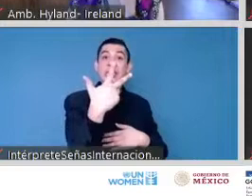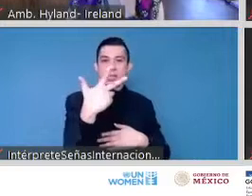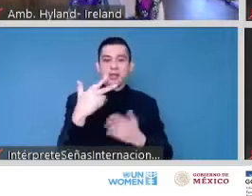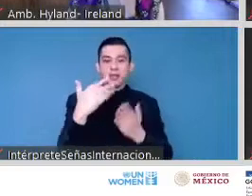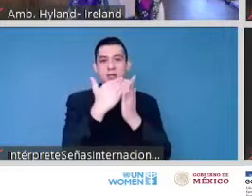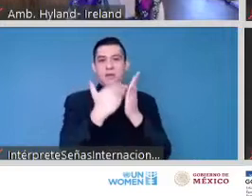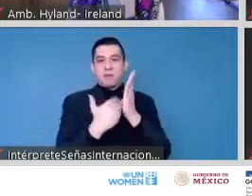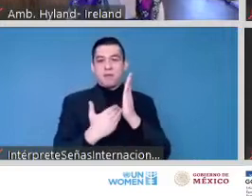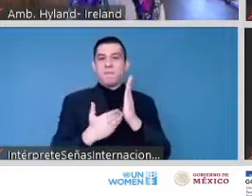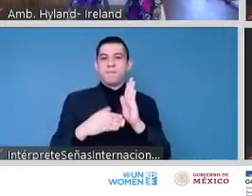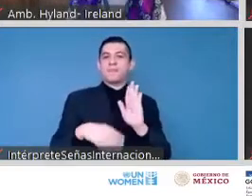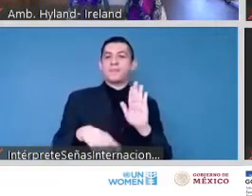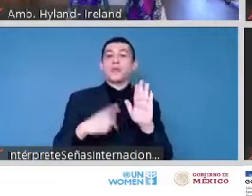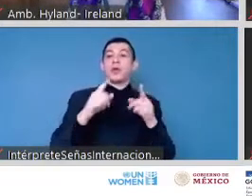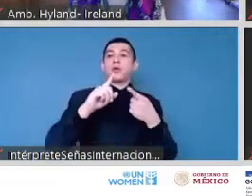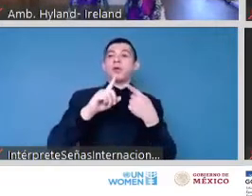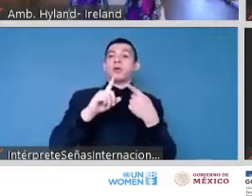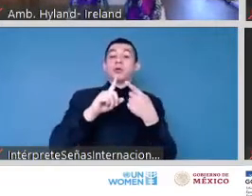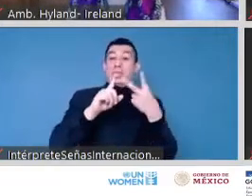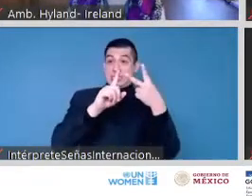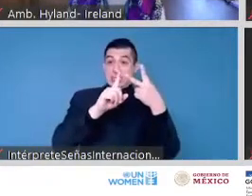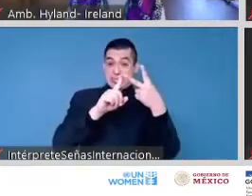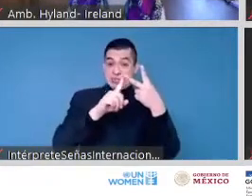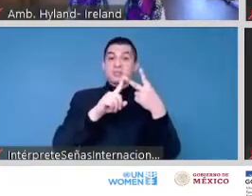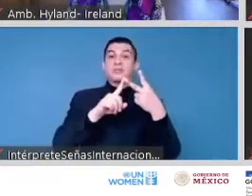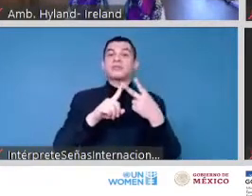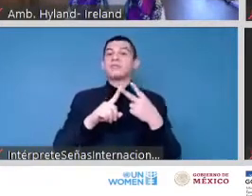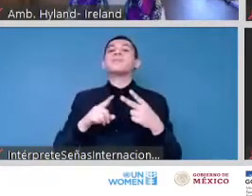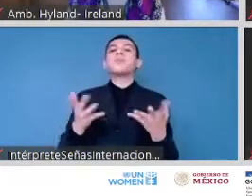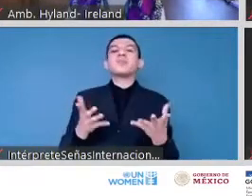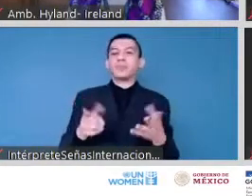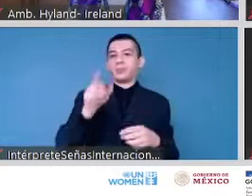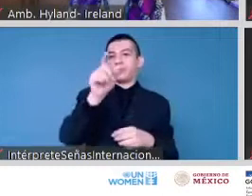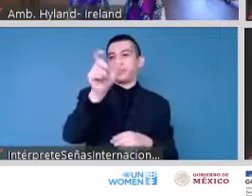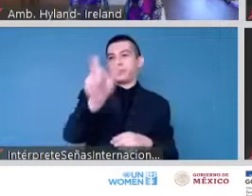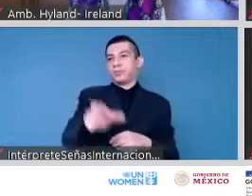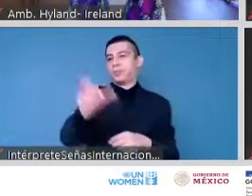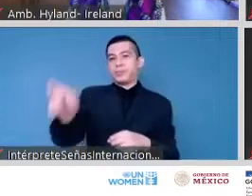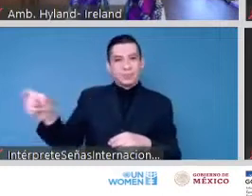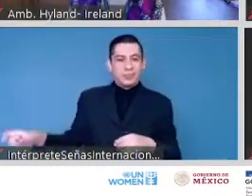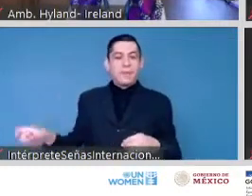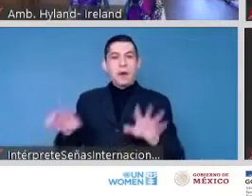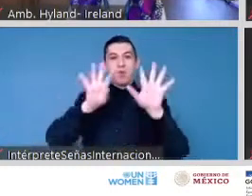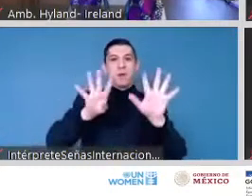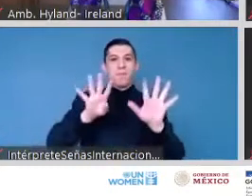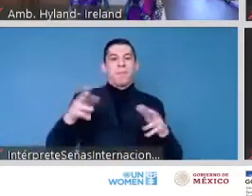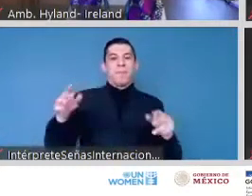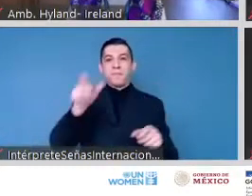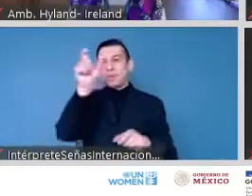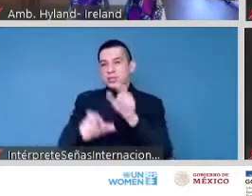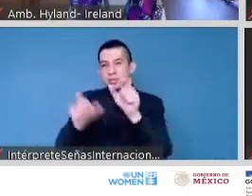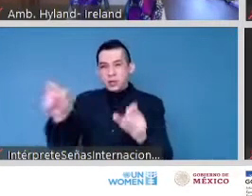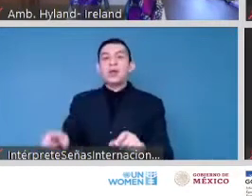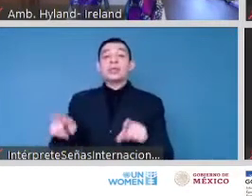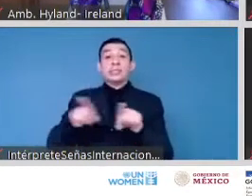departments that focus on Indigenous Canadians, recognizing that First Nations and Métis and women in Canada pay a heavy